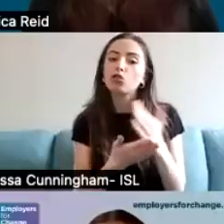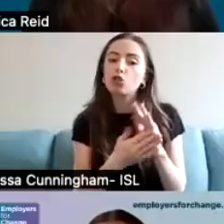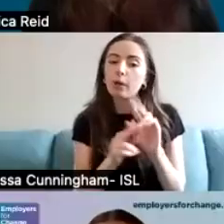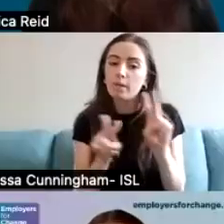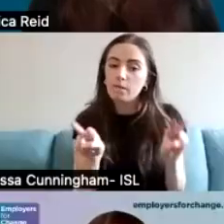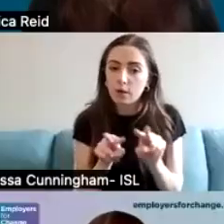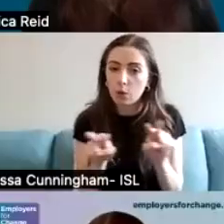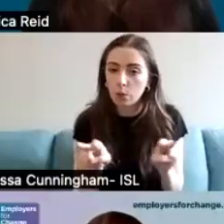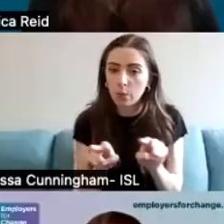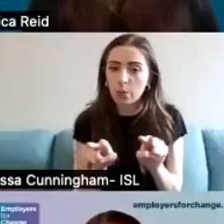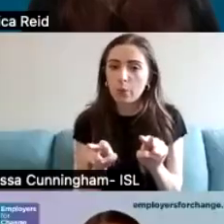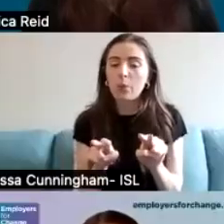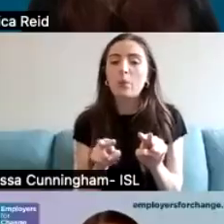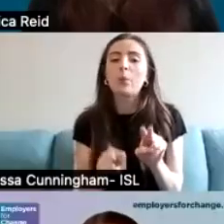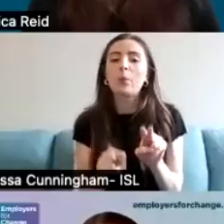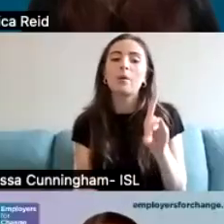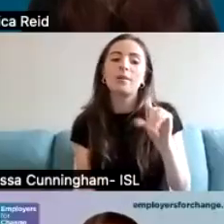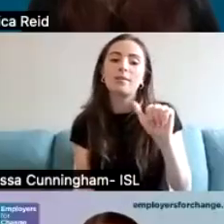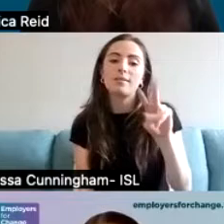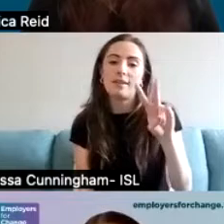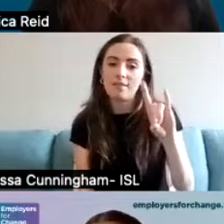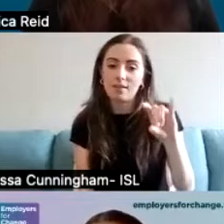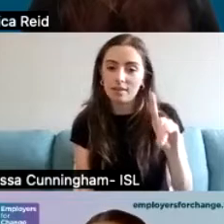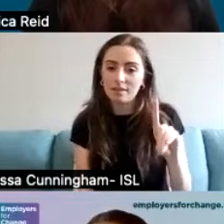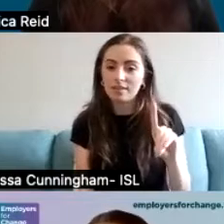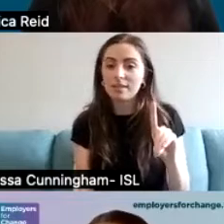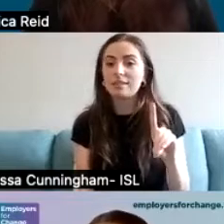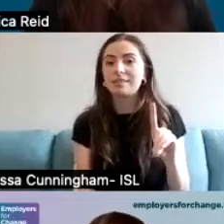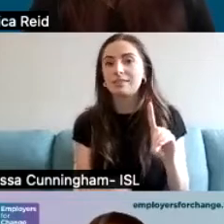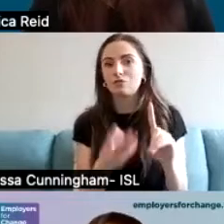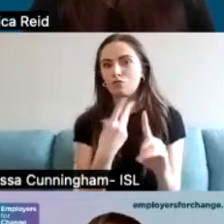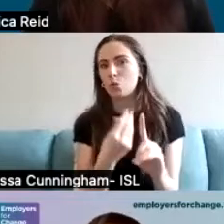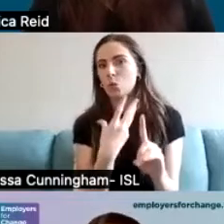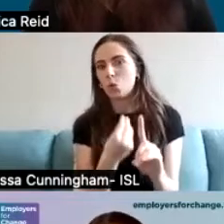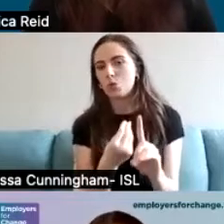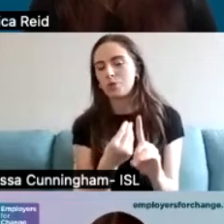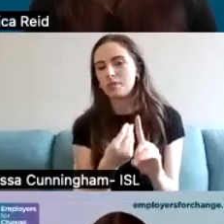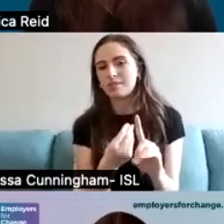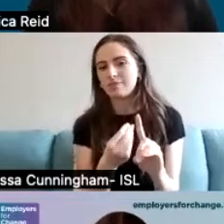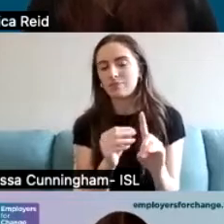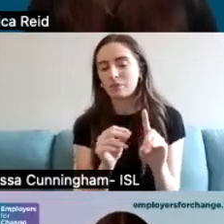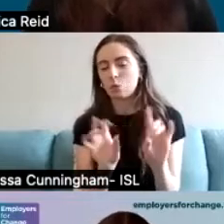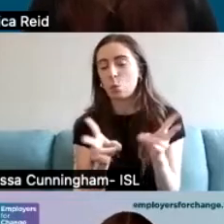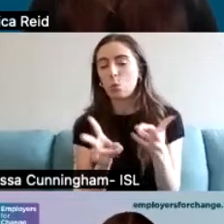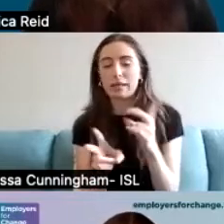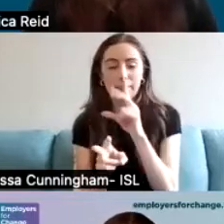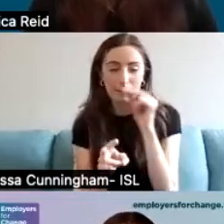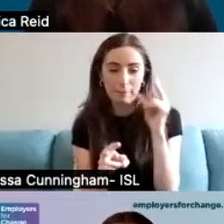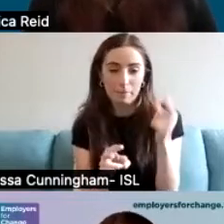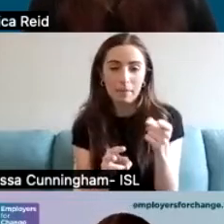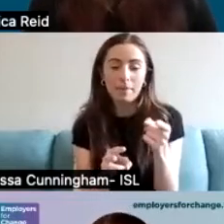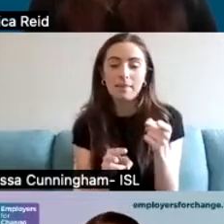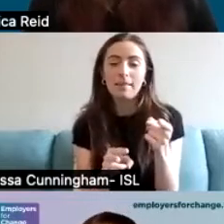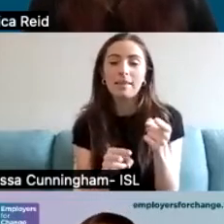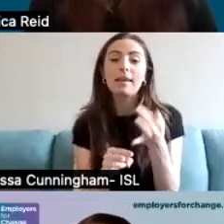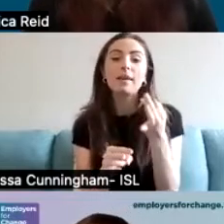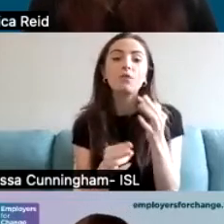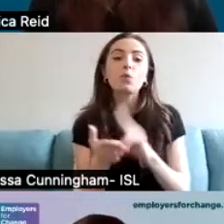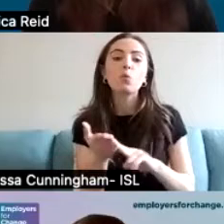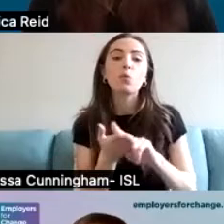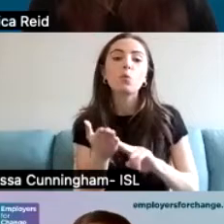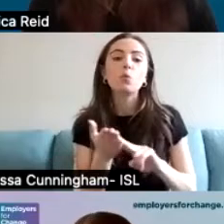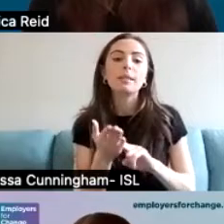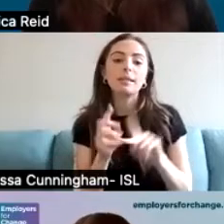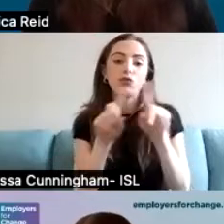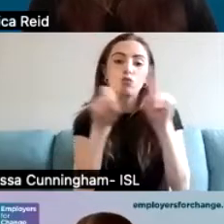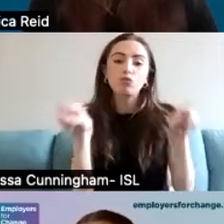David kindly pre-recorded a demo of what it would be like if you are using a screen reader and